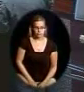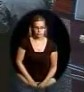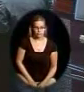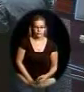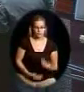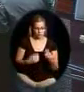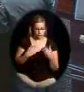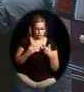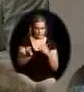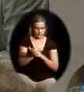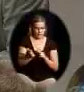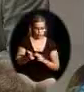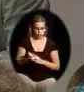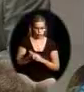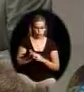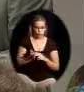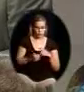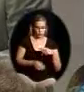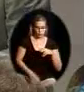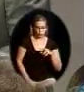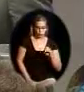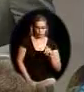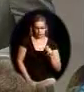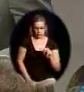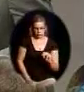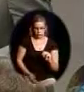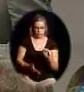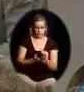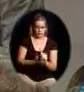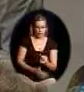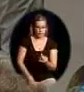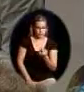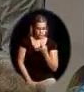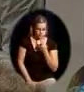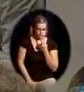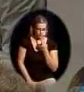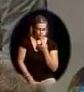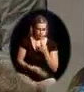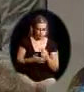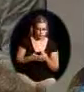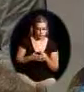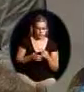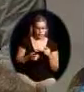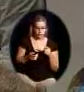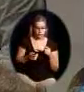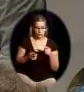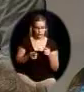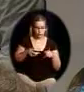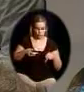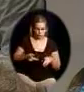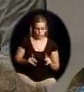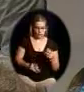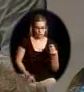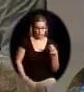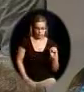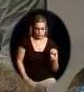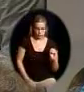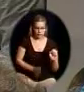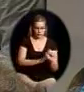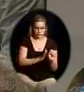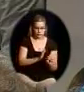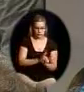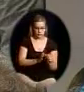there's a contractual provisions attachment that reads that to the extent permitted by Missouri state law